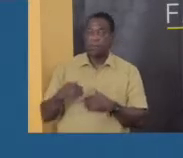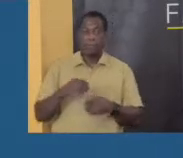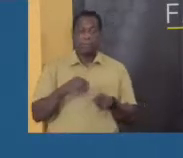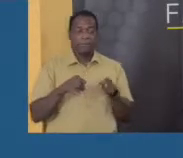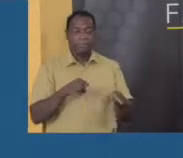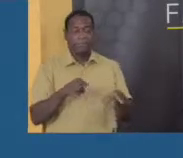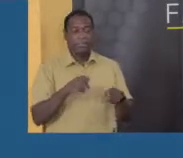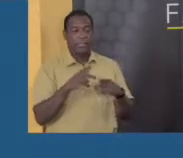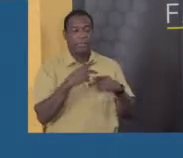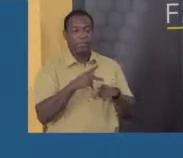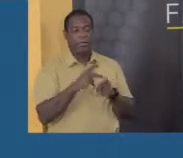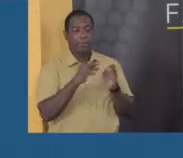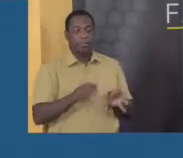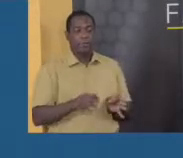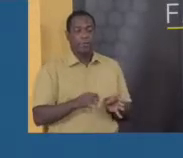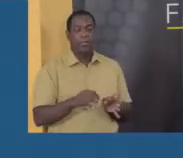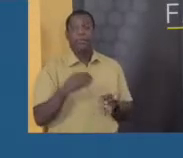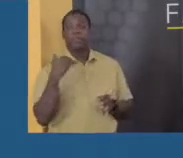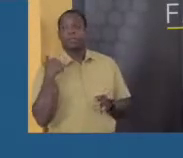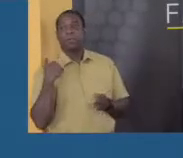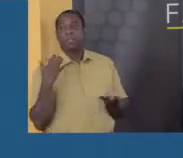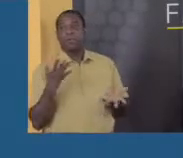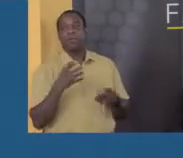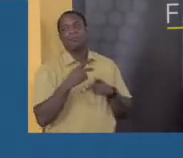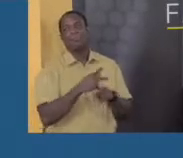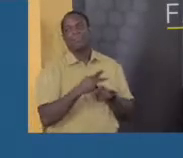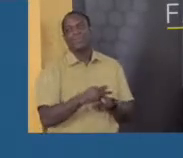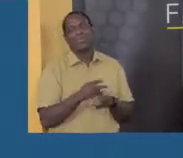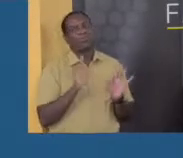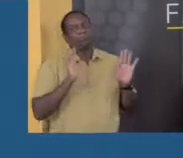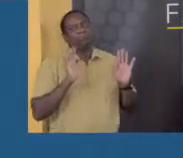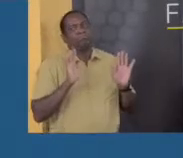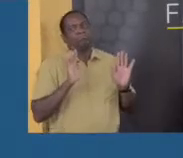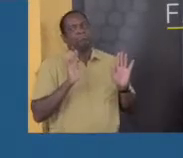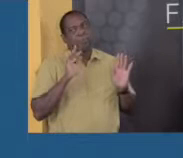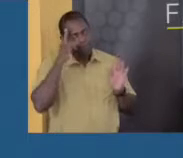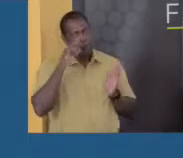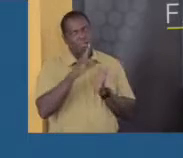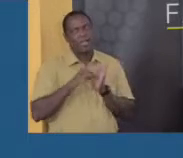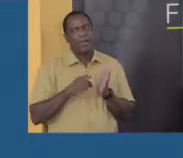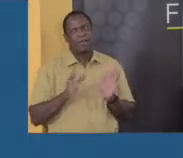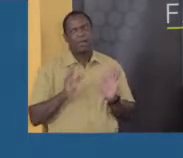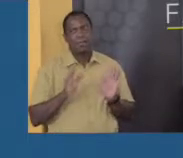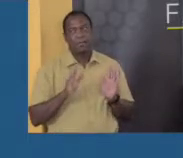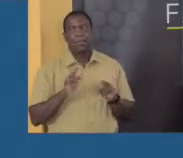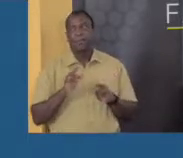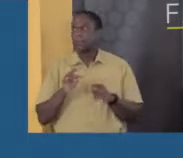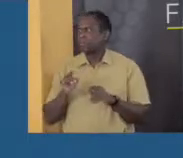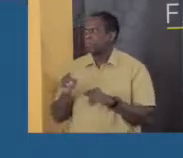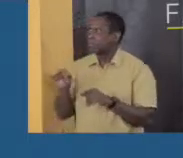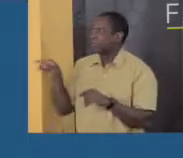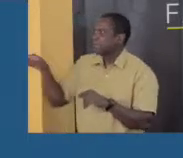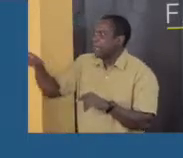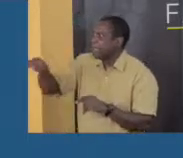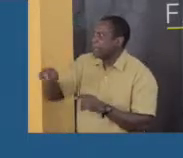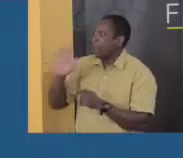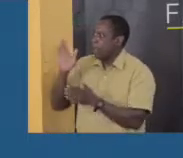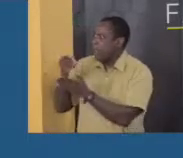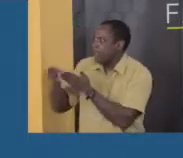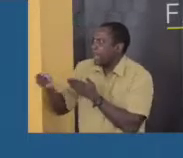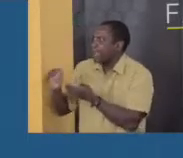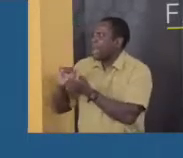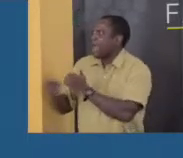how do you get buyers' attention? Now, designers are going to have to do research in